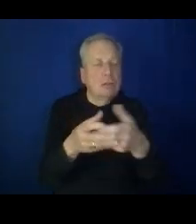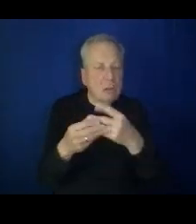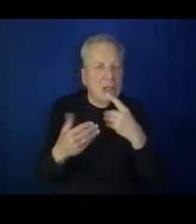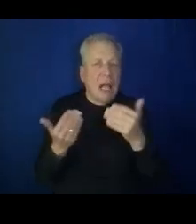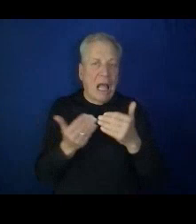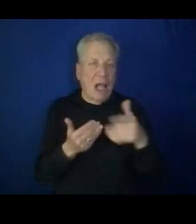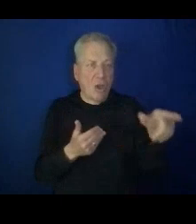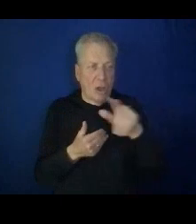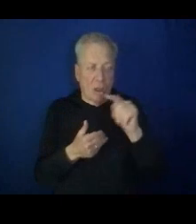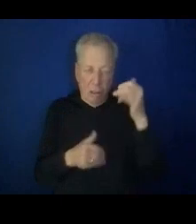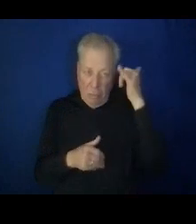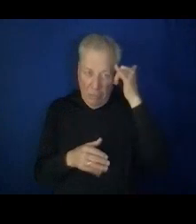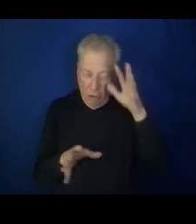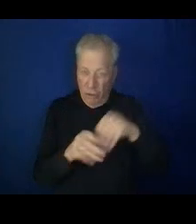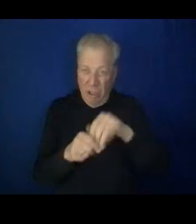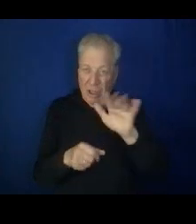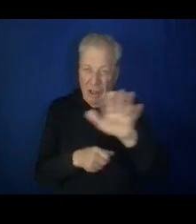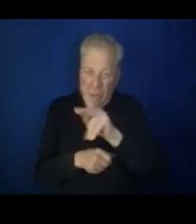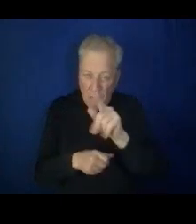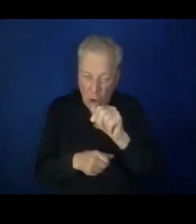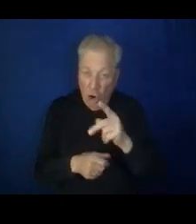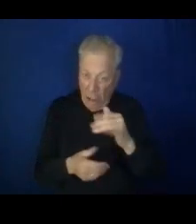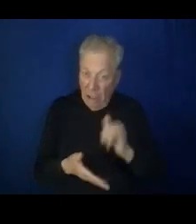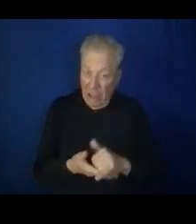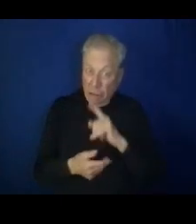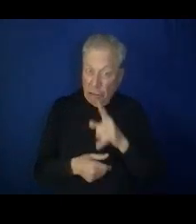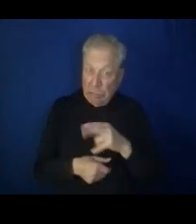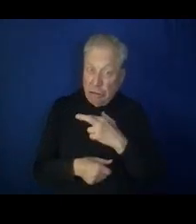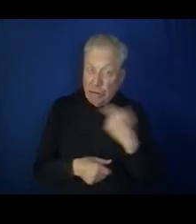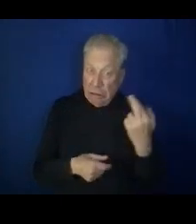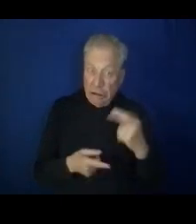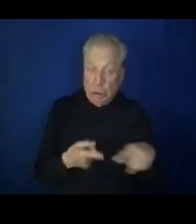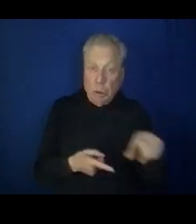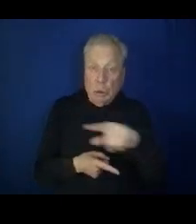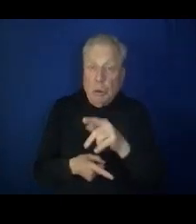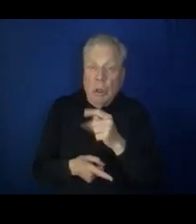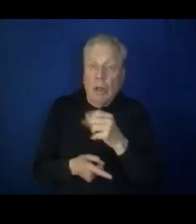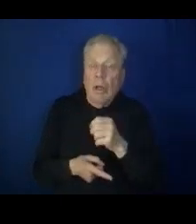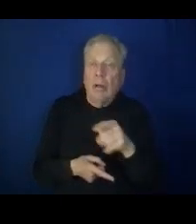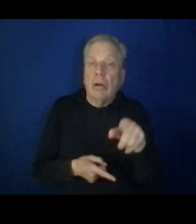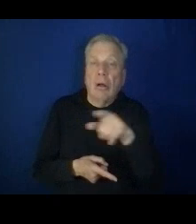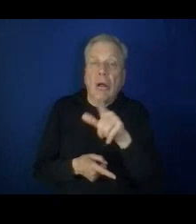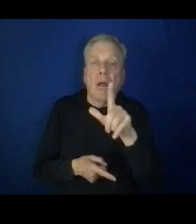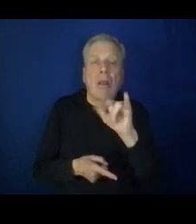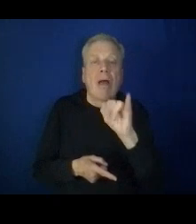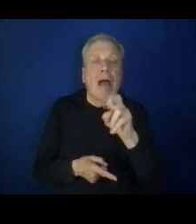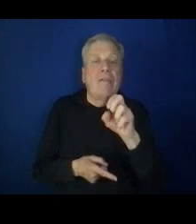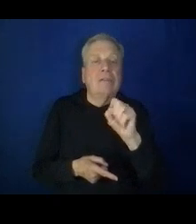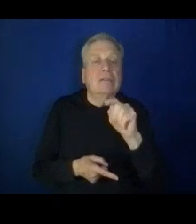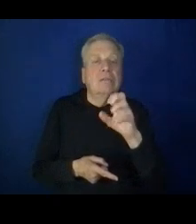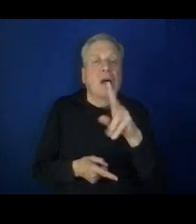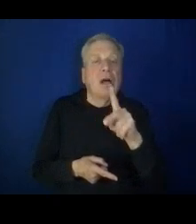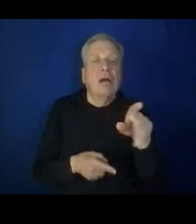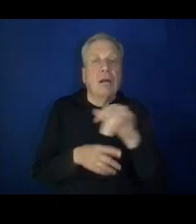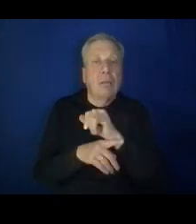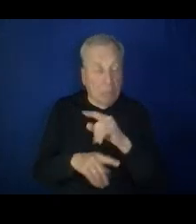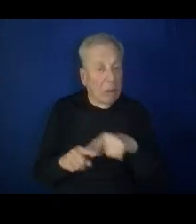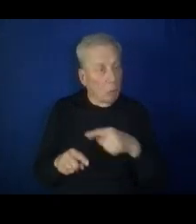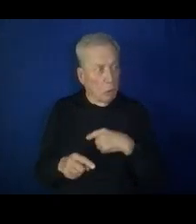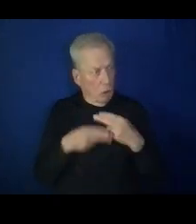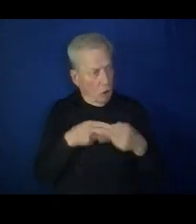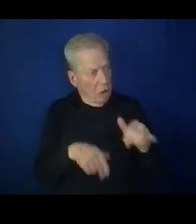the park? They pose a risk to the state's livestock industry, but we want to conserve a wild herd.